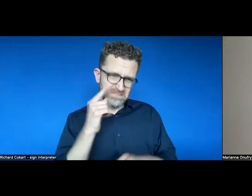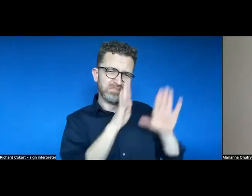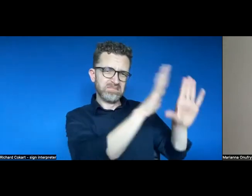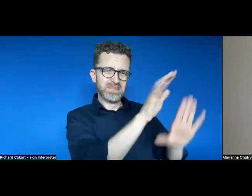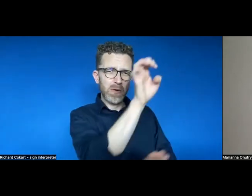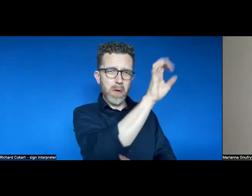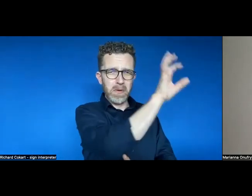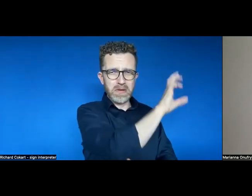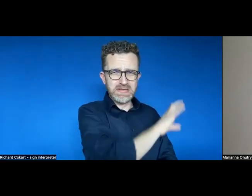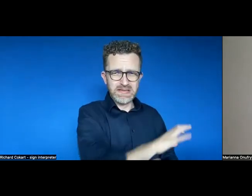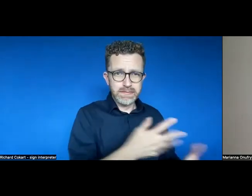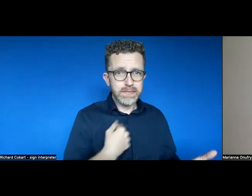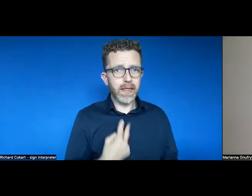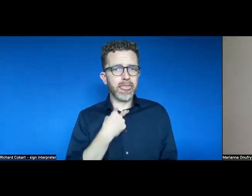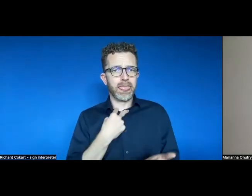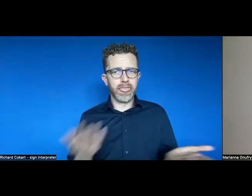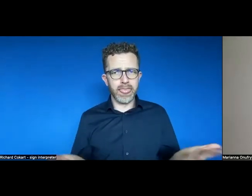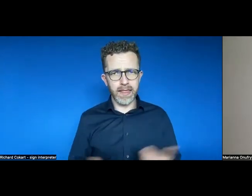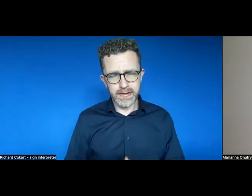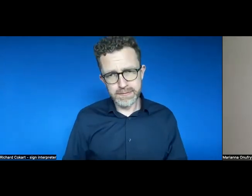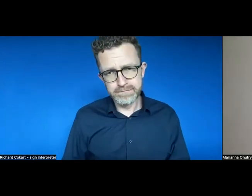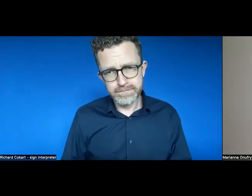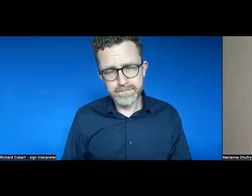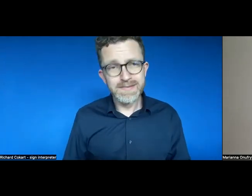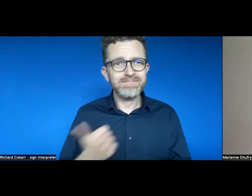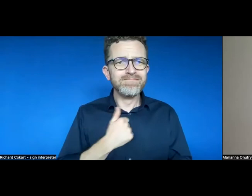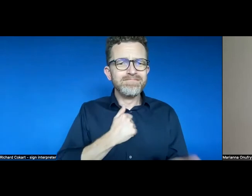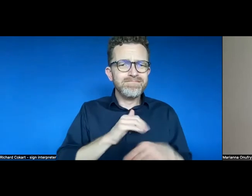I'm sorry, it's difficult to speak about this topic.